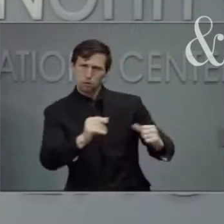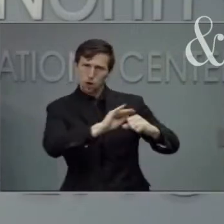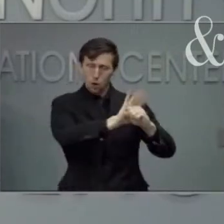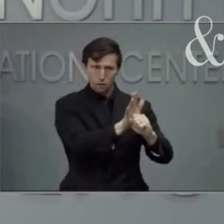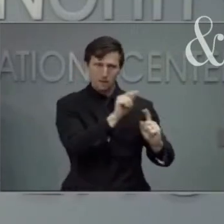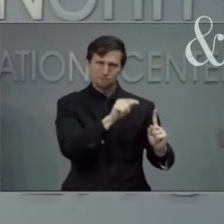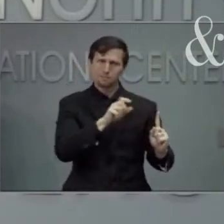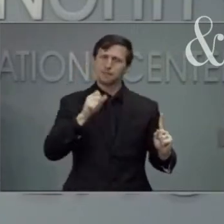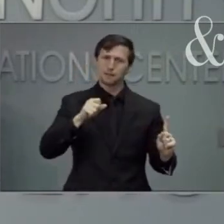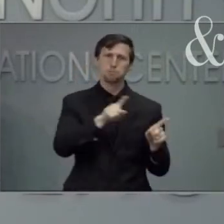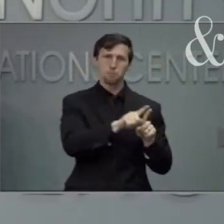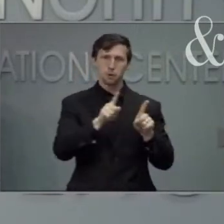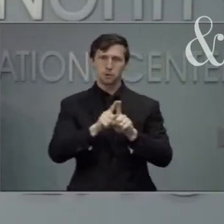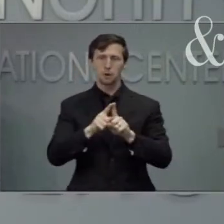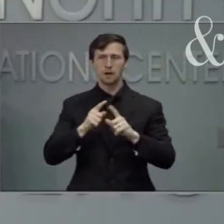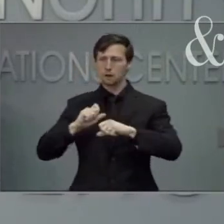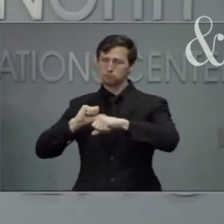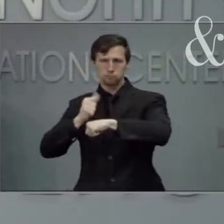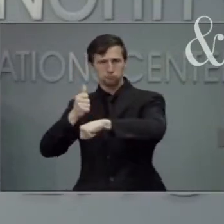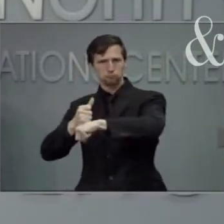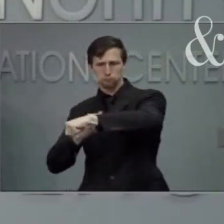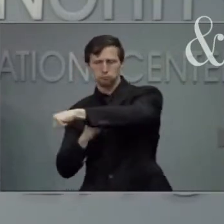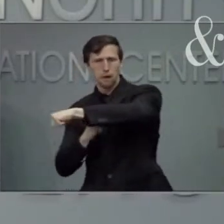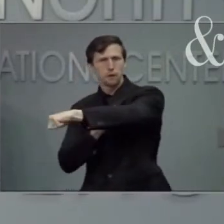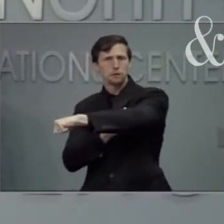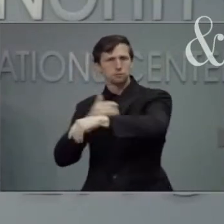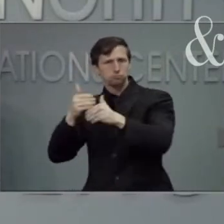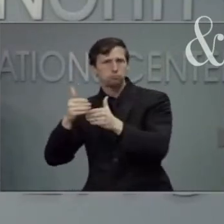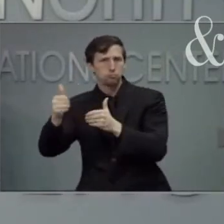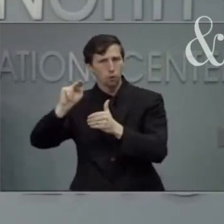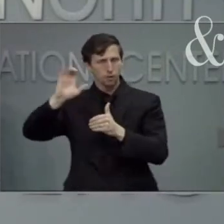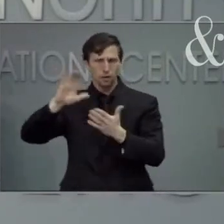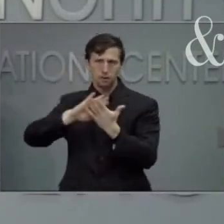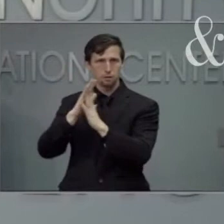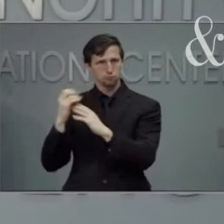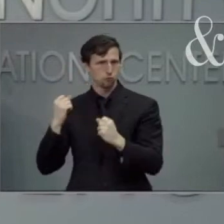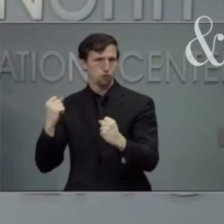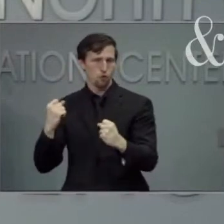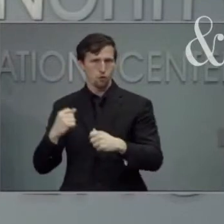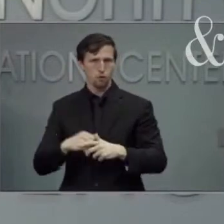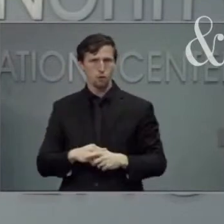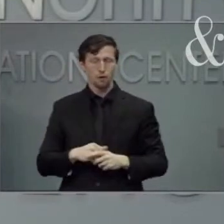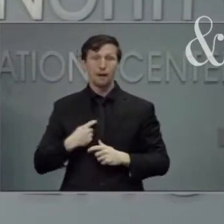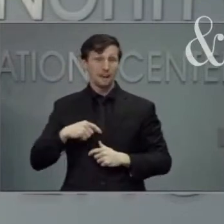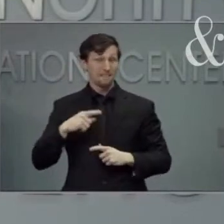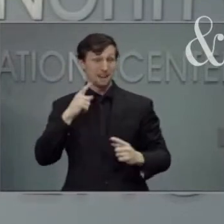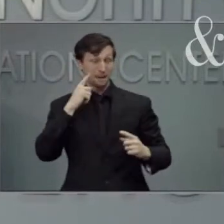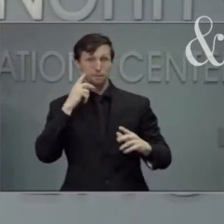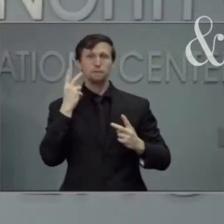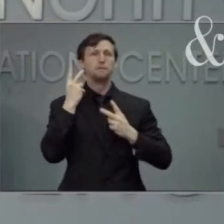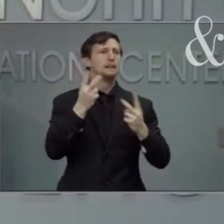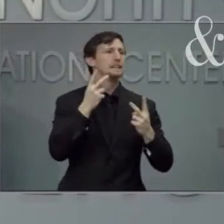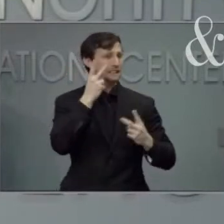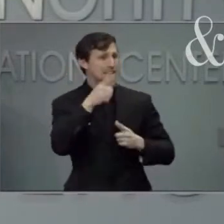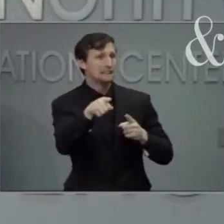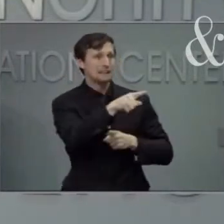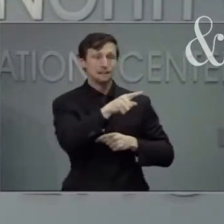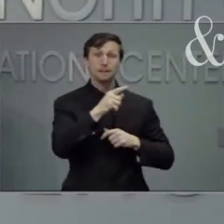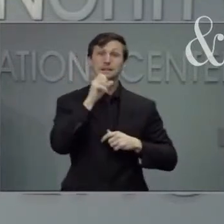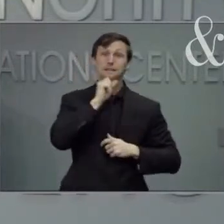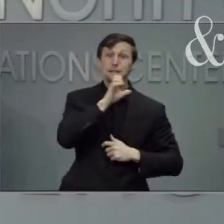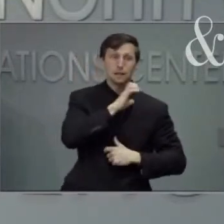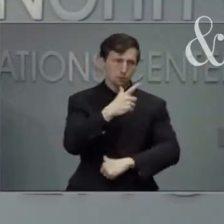stronger future for our state. I've seen the relief on faces of seniors when that vaccine goes into their